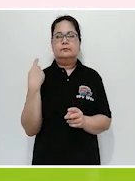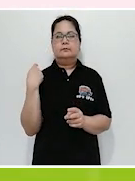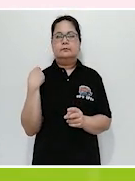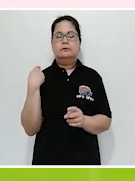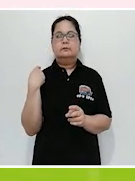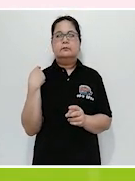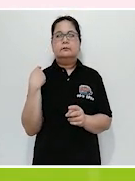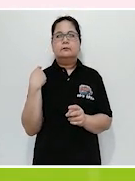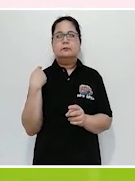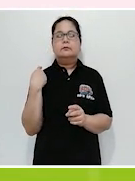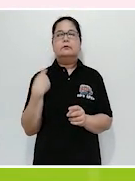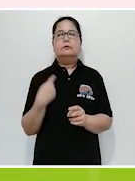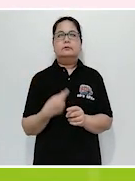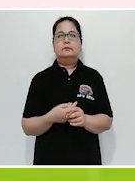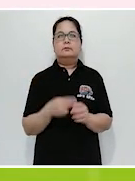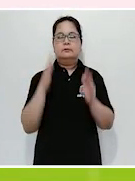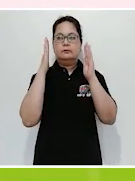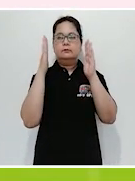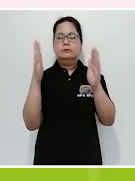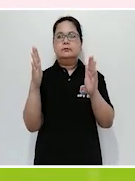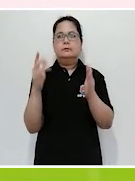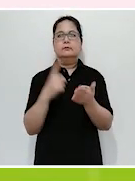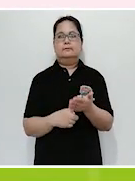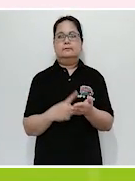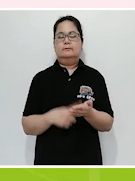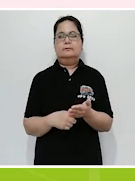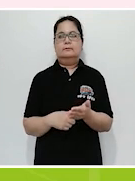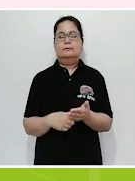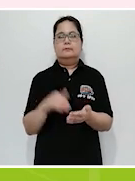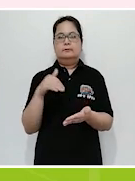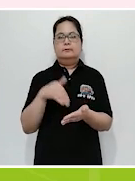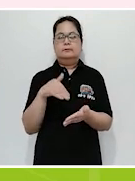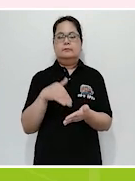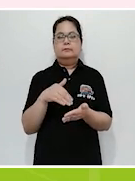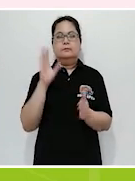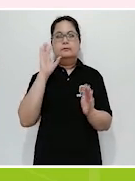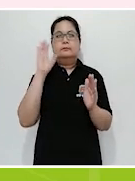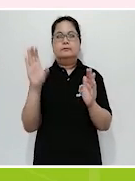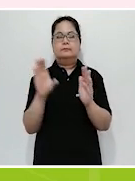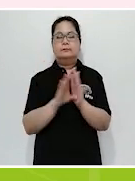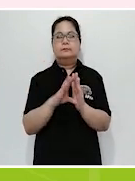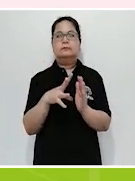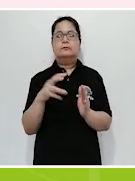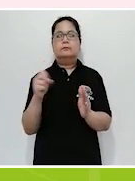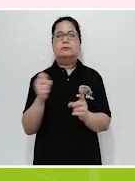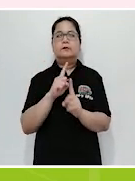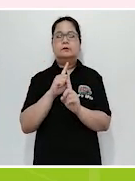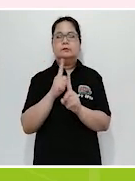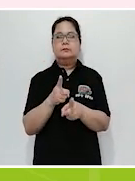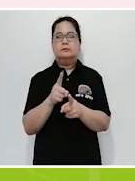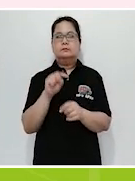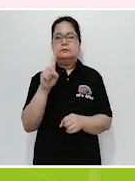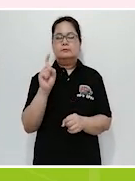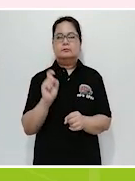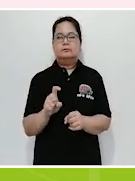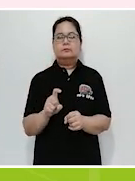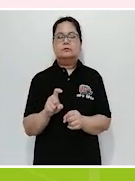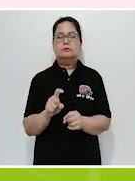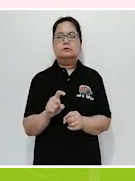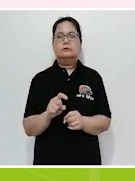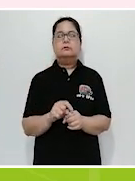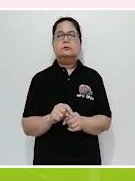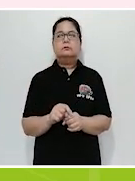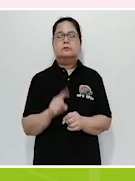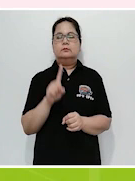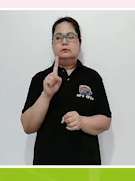Let us see if you have been attentive in the discussion. Study the pictures and answer the